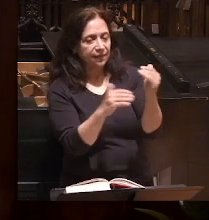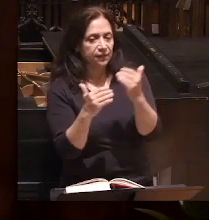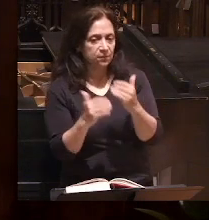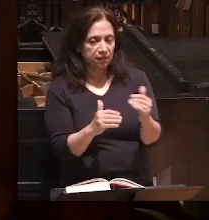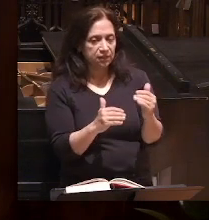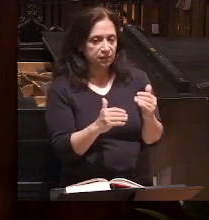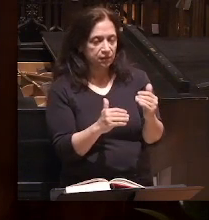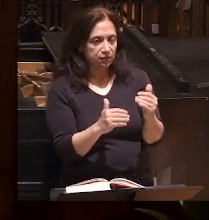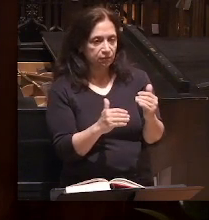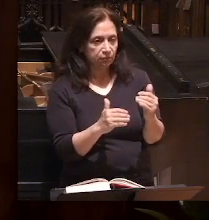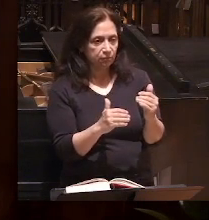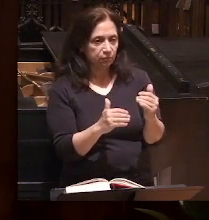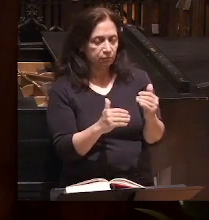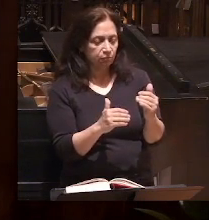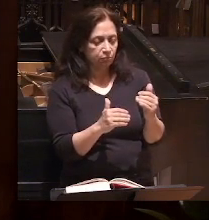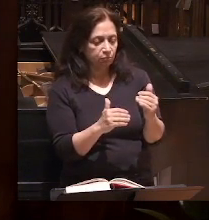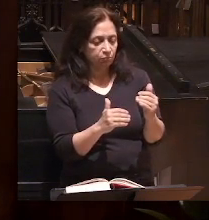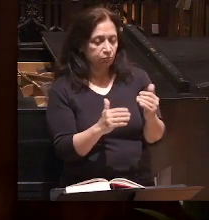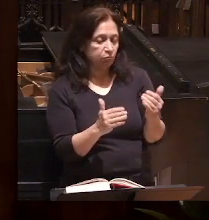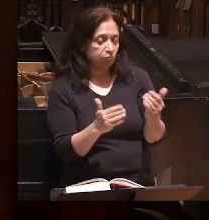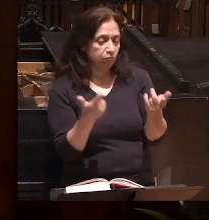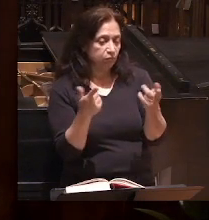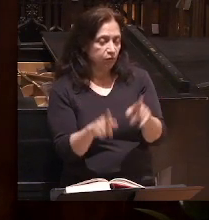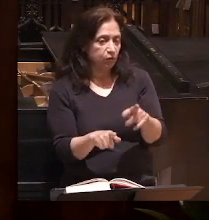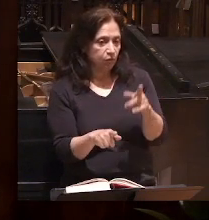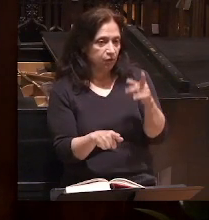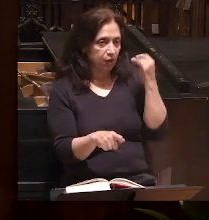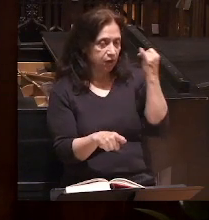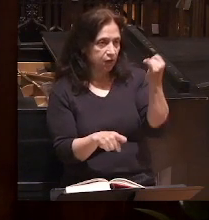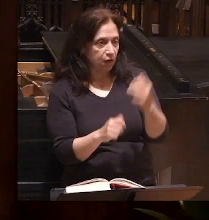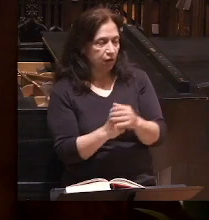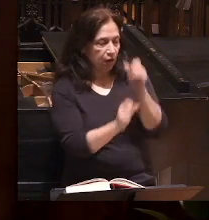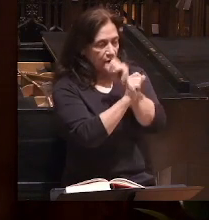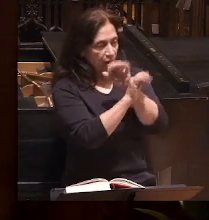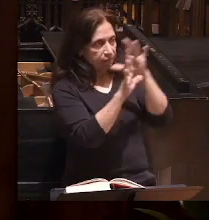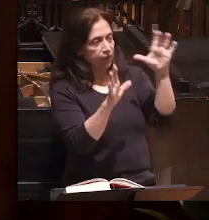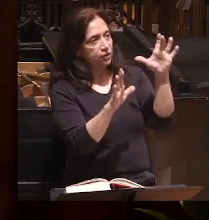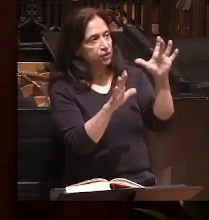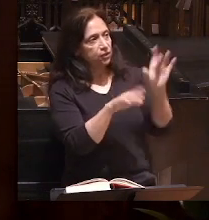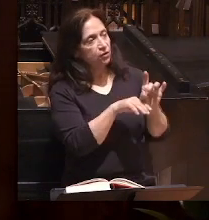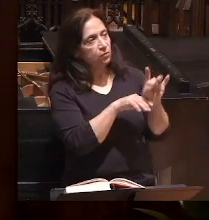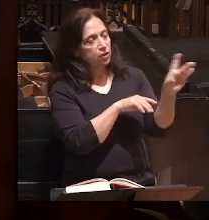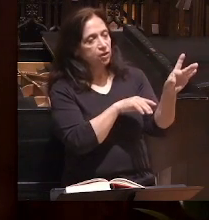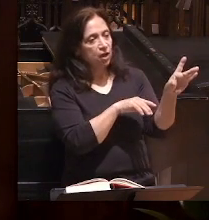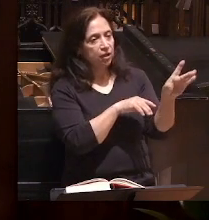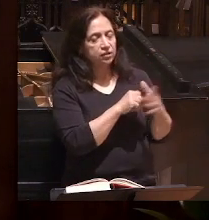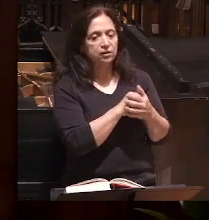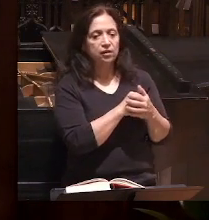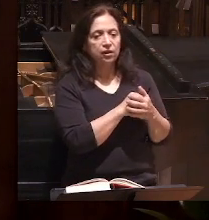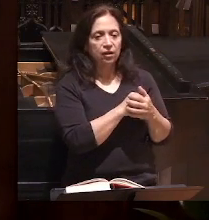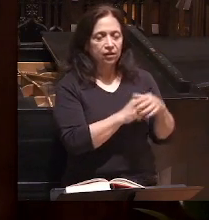limitations of a current reality, a vision that rejects the vices